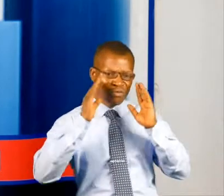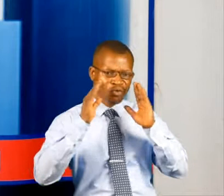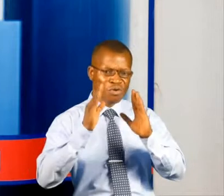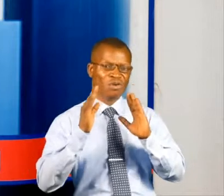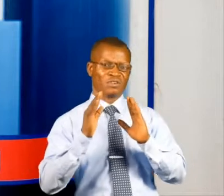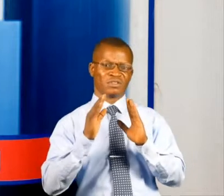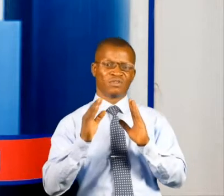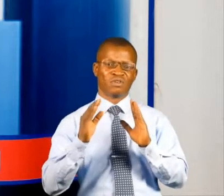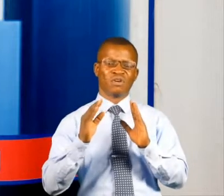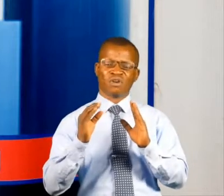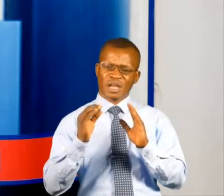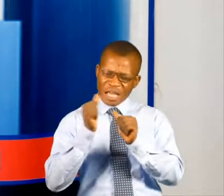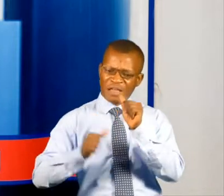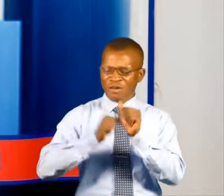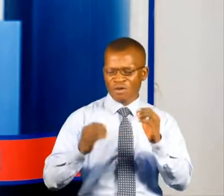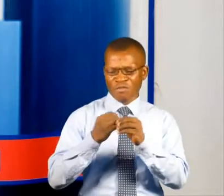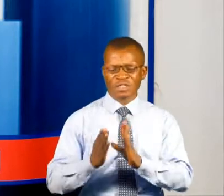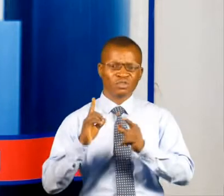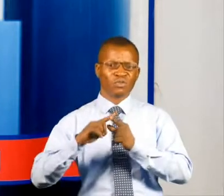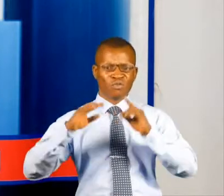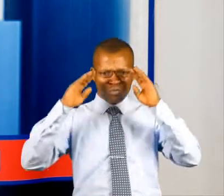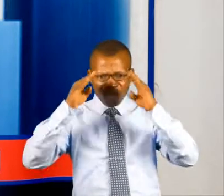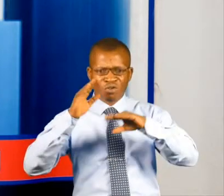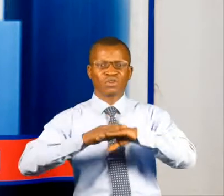target officers to pursue,